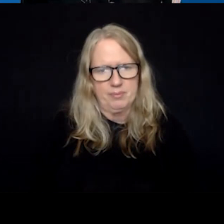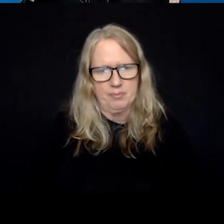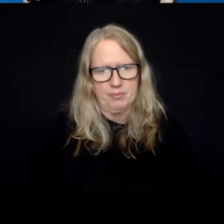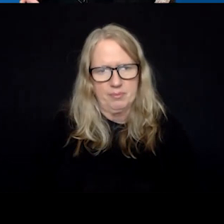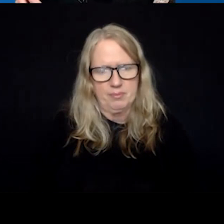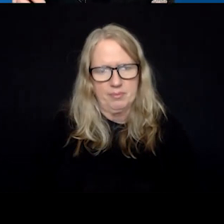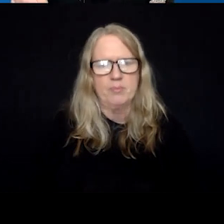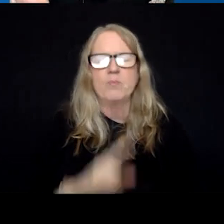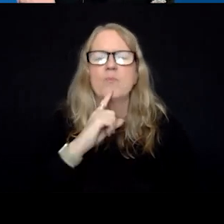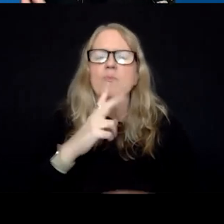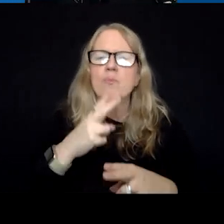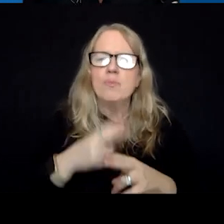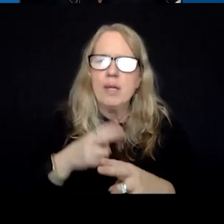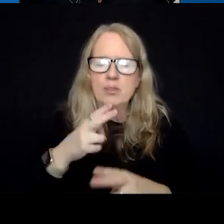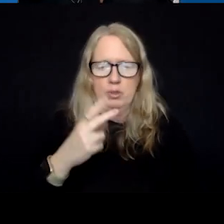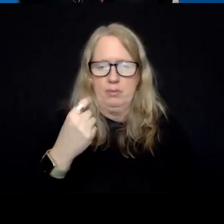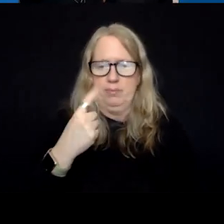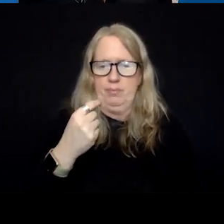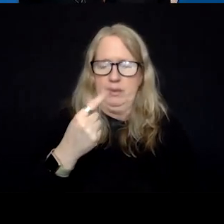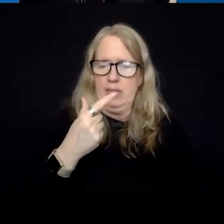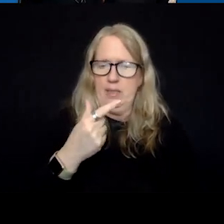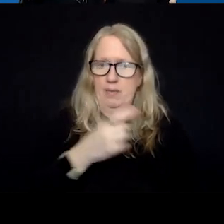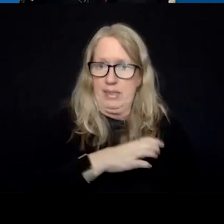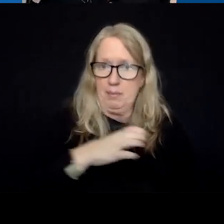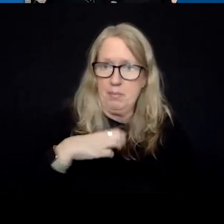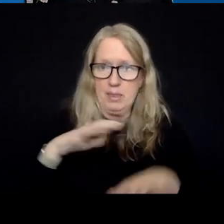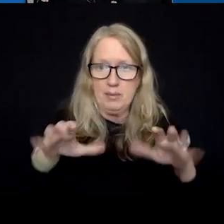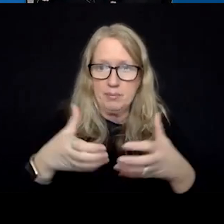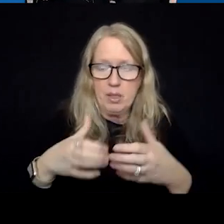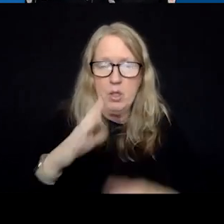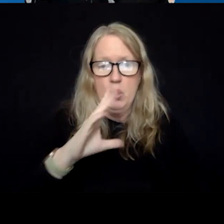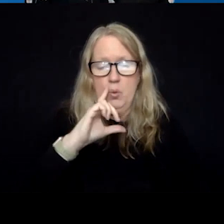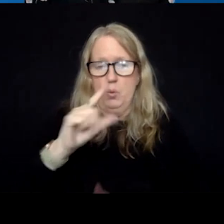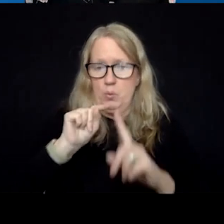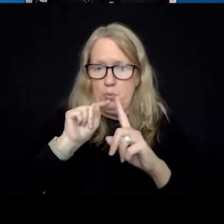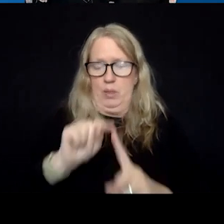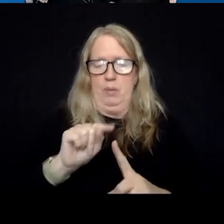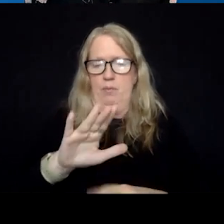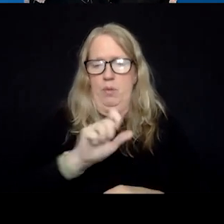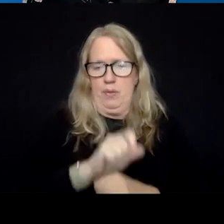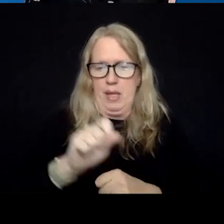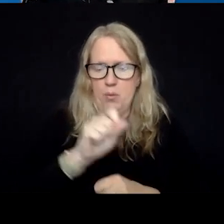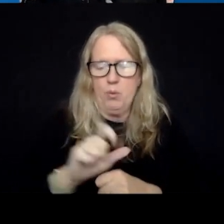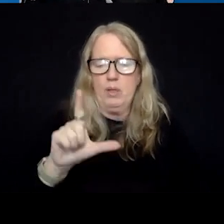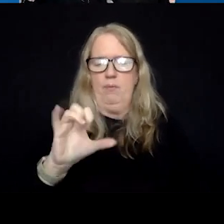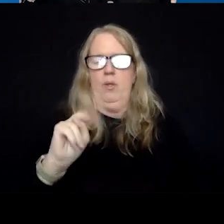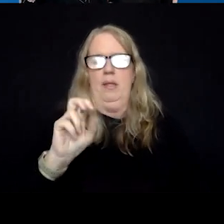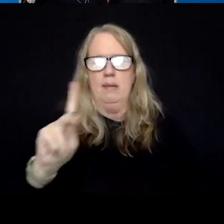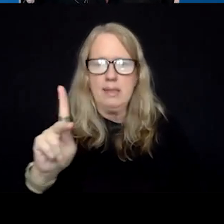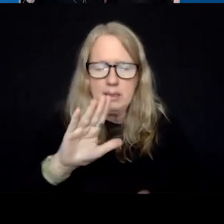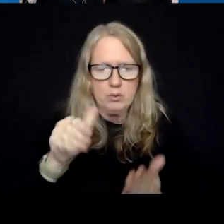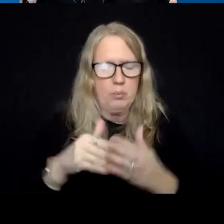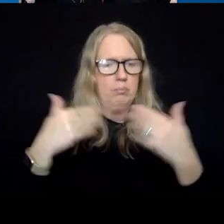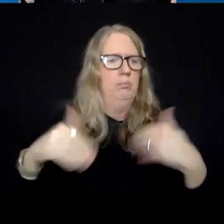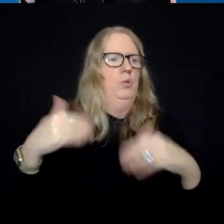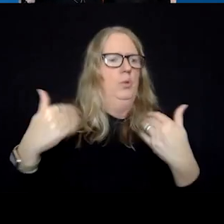So as I mentioned earlier, the steering committee really turns out to be the rudder of the work of the Link Center. We had an